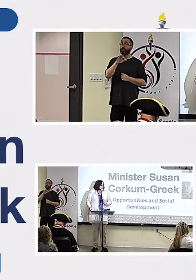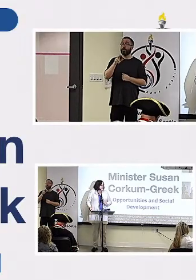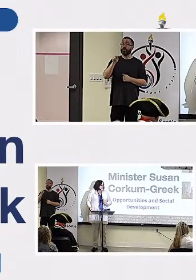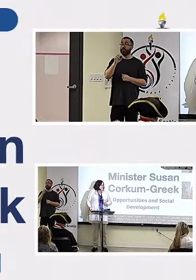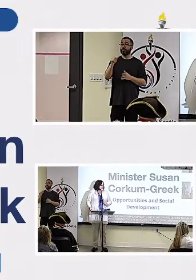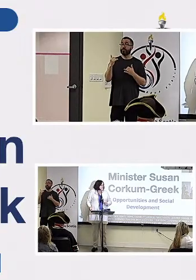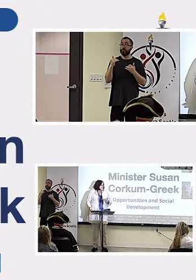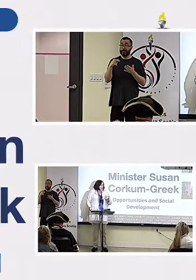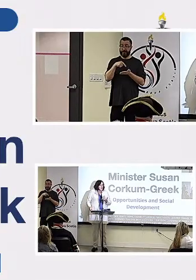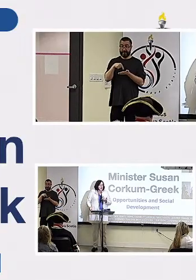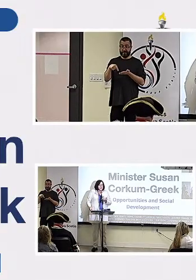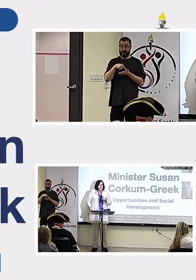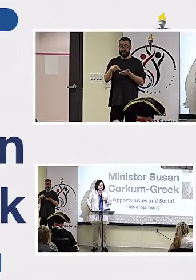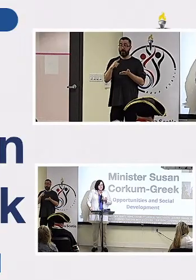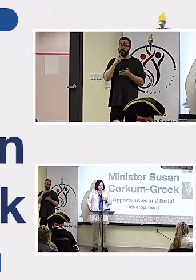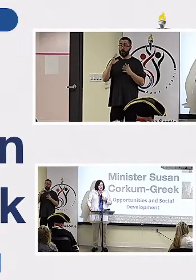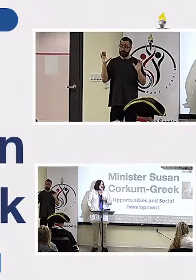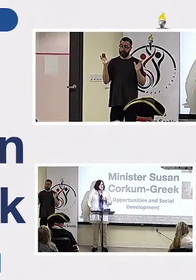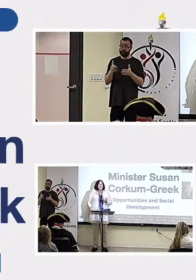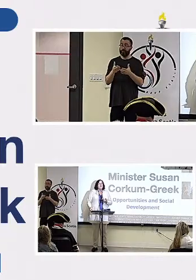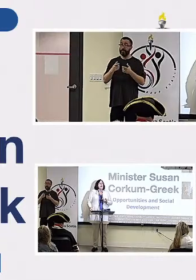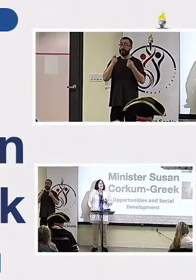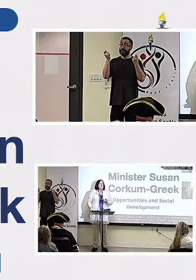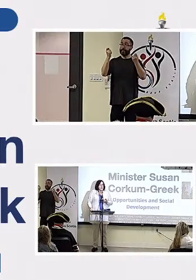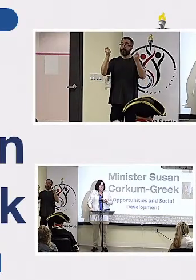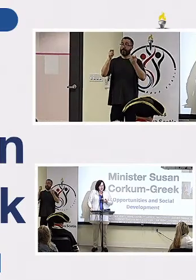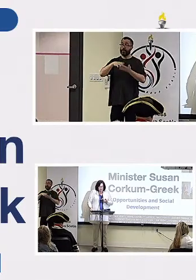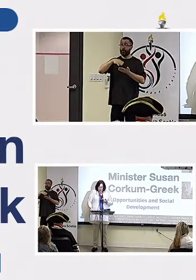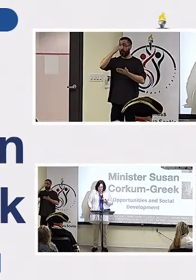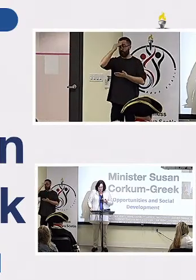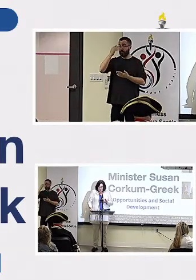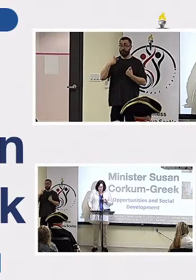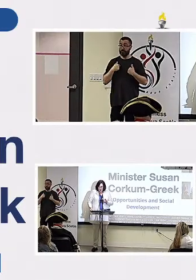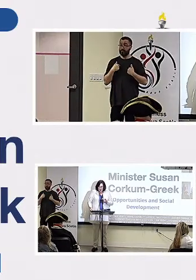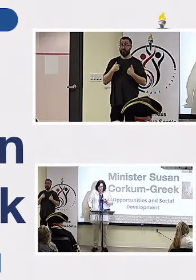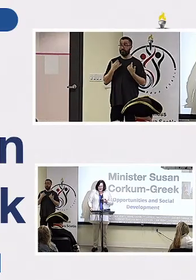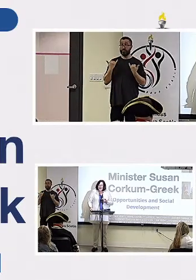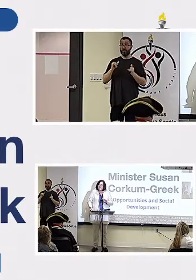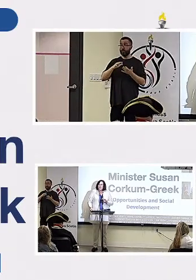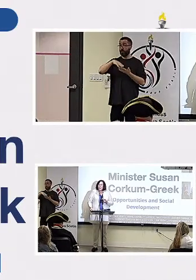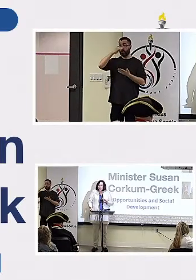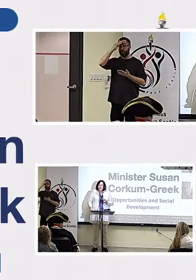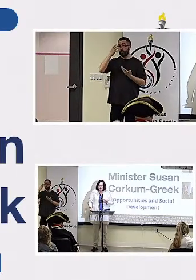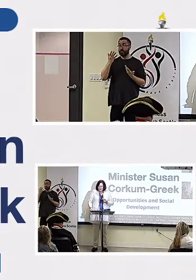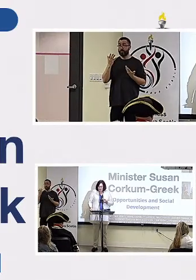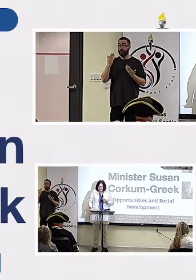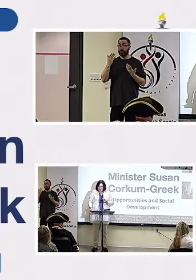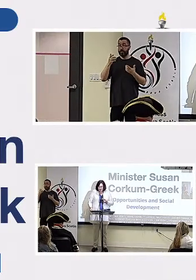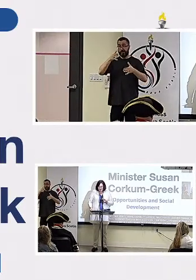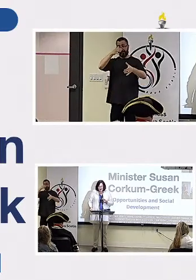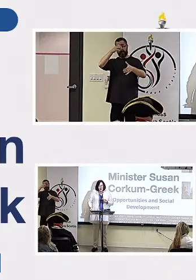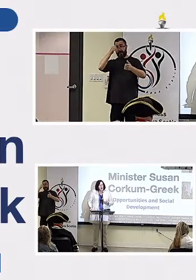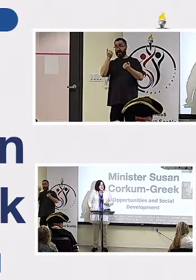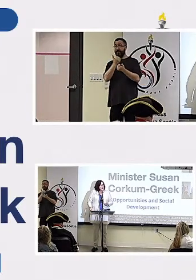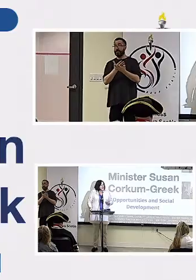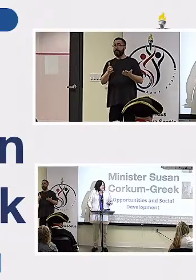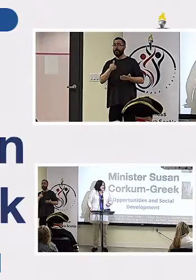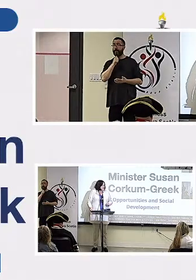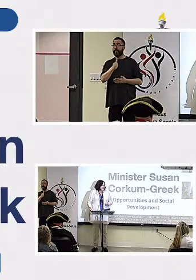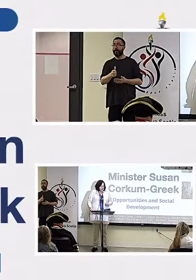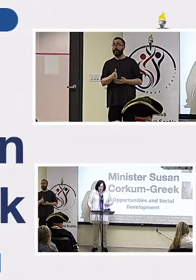learn. I'm one of them. I still have everything to learn. And to have important conversations